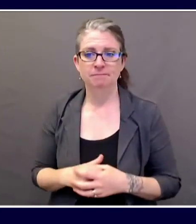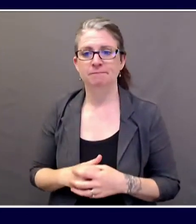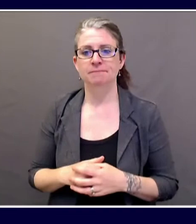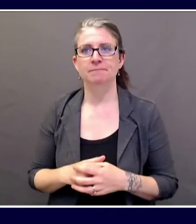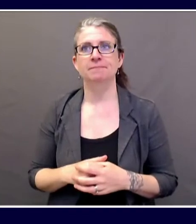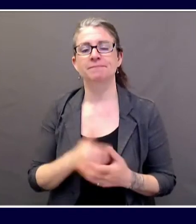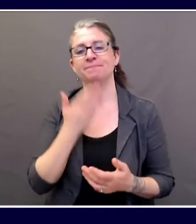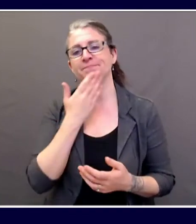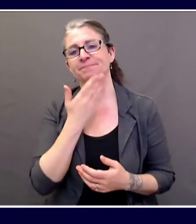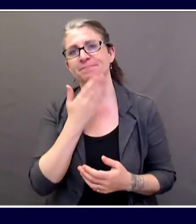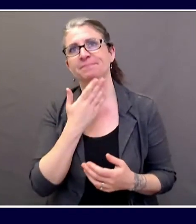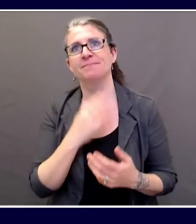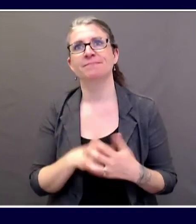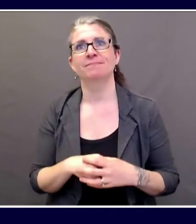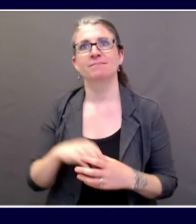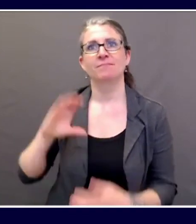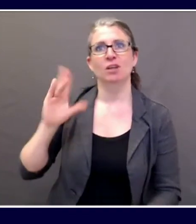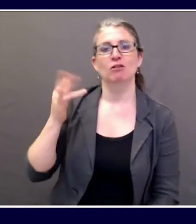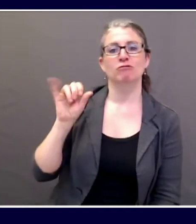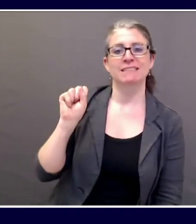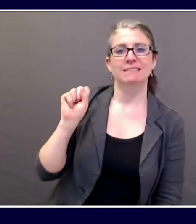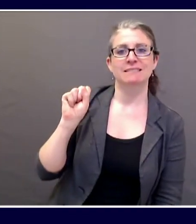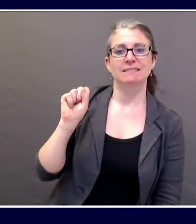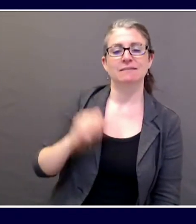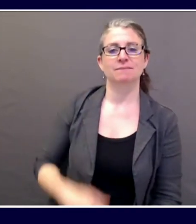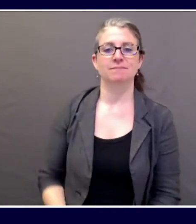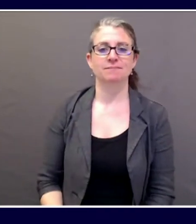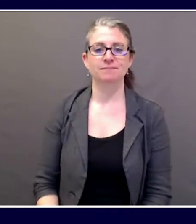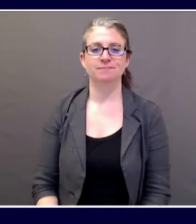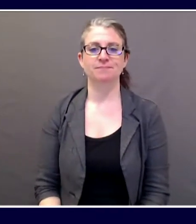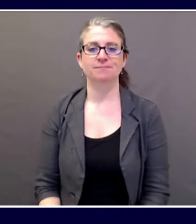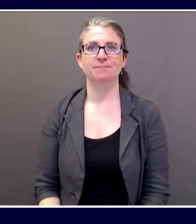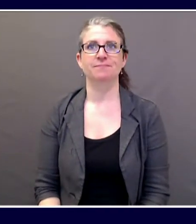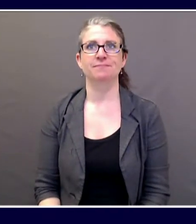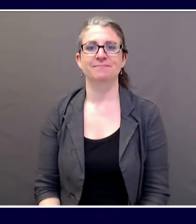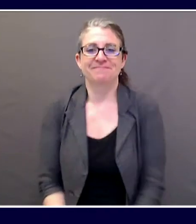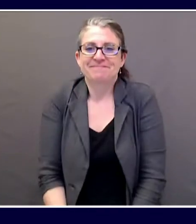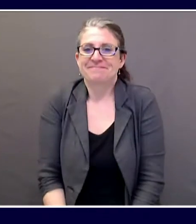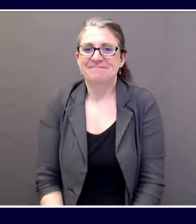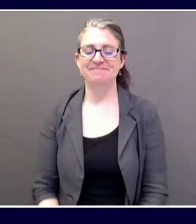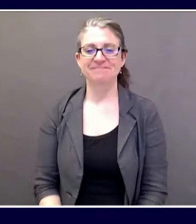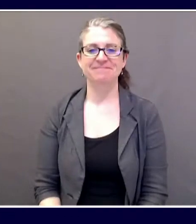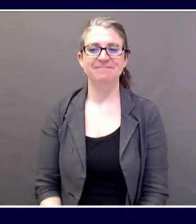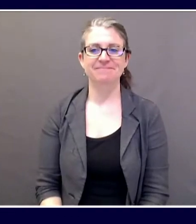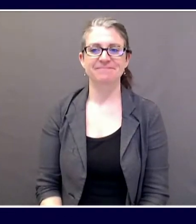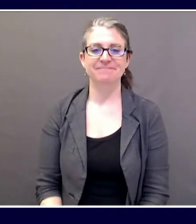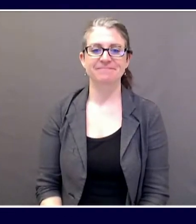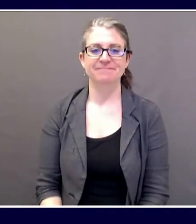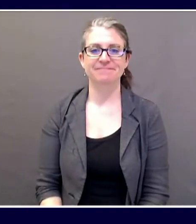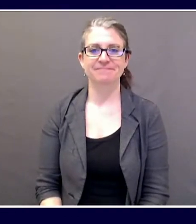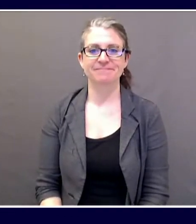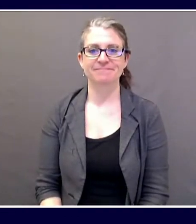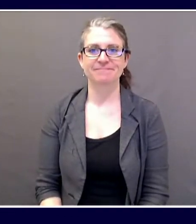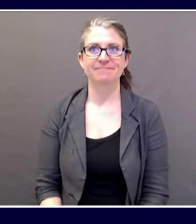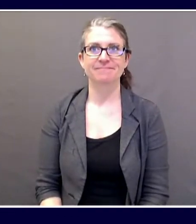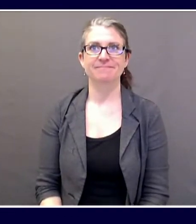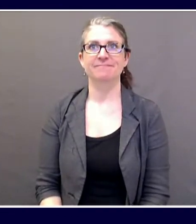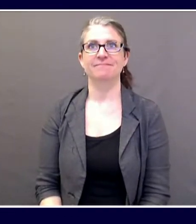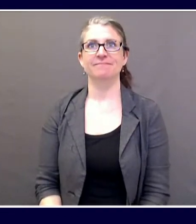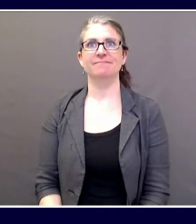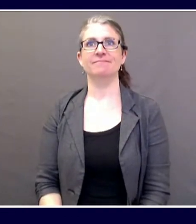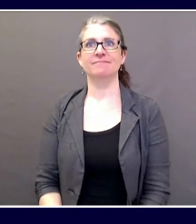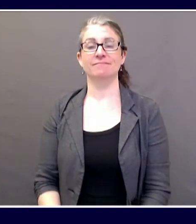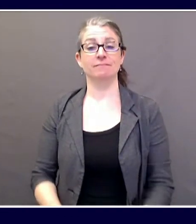Hi, Dr. Shah. Just wanted to start with what you addressed at the top about the drop